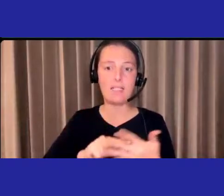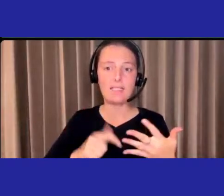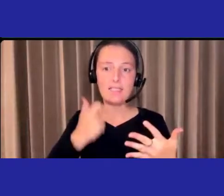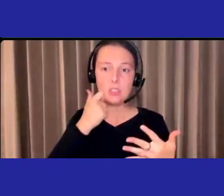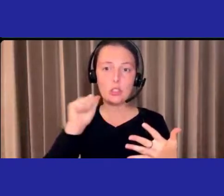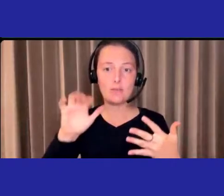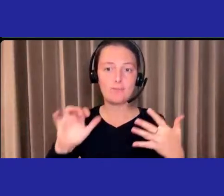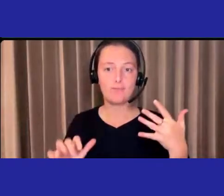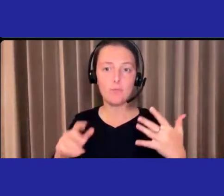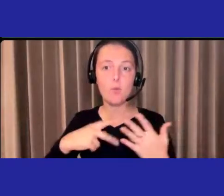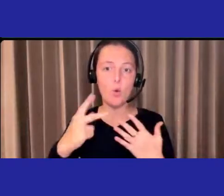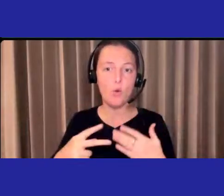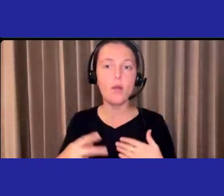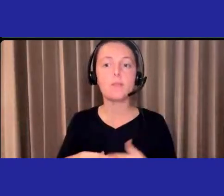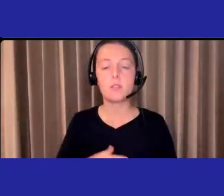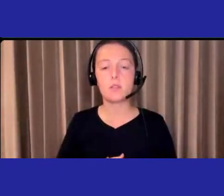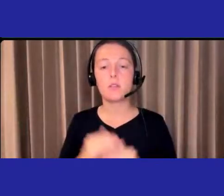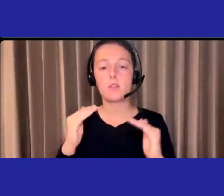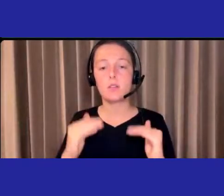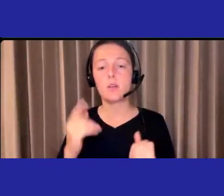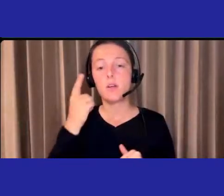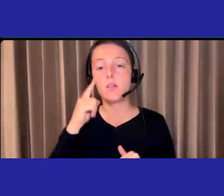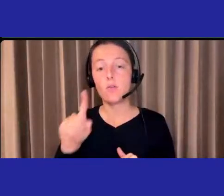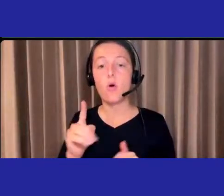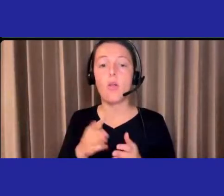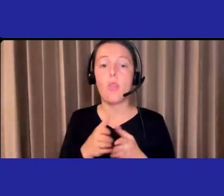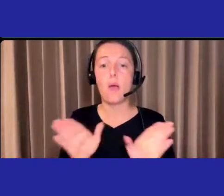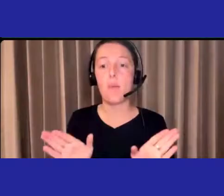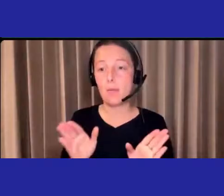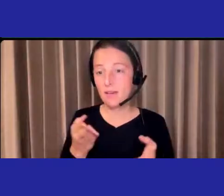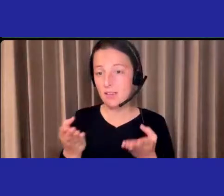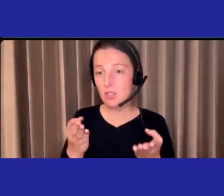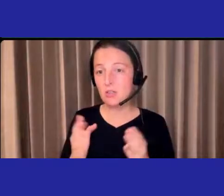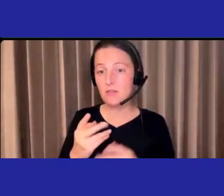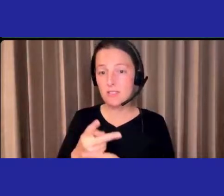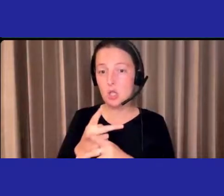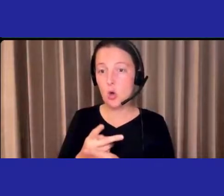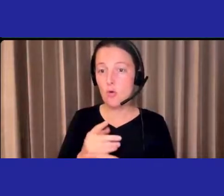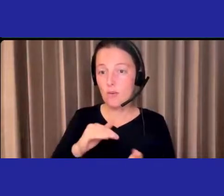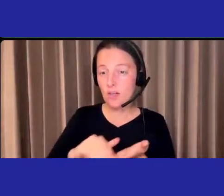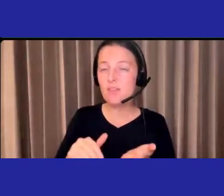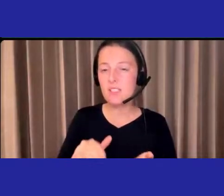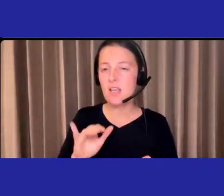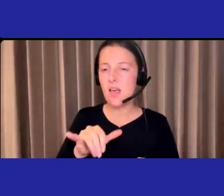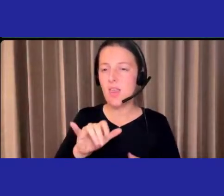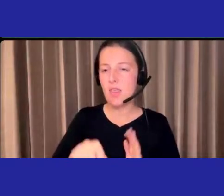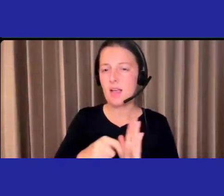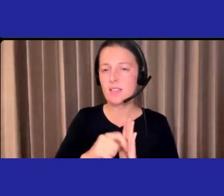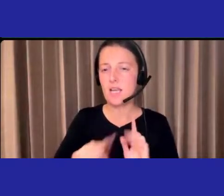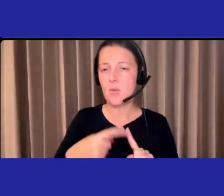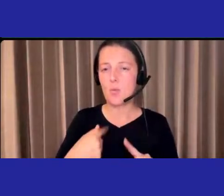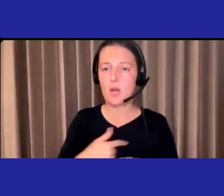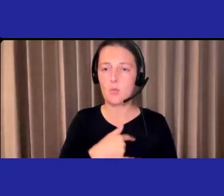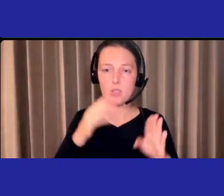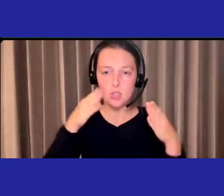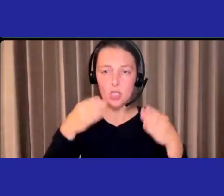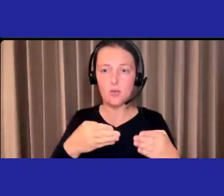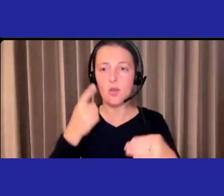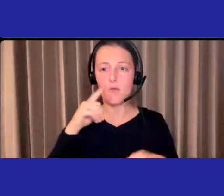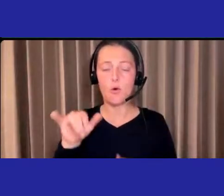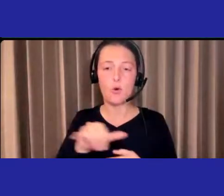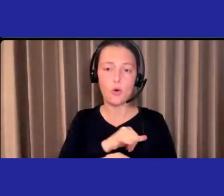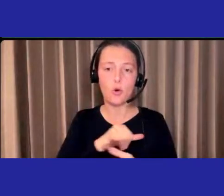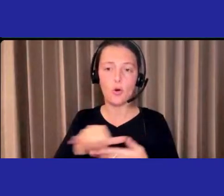public service loan forgiveness, from the time that we started centralizing that at New York City Health and Hospitals, we have actually saved our